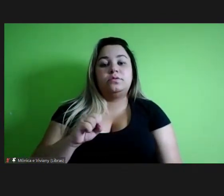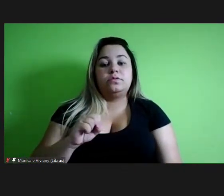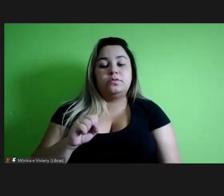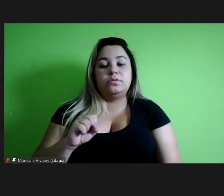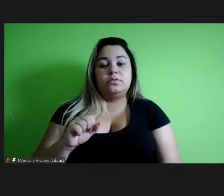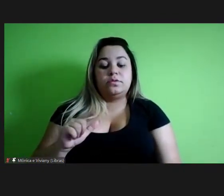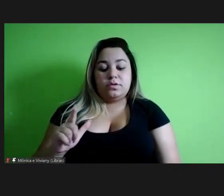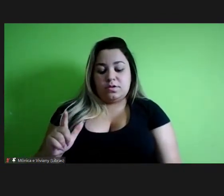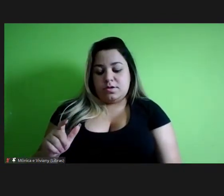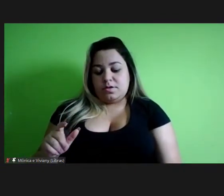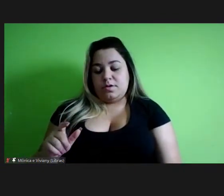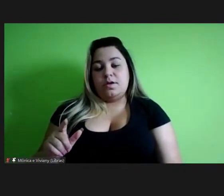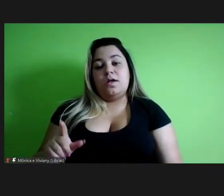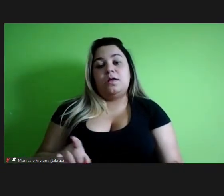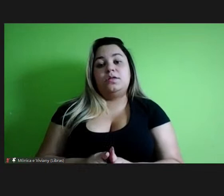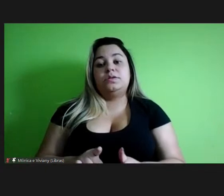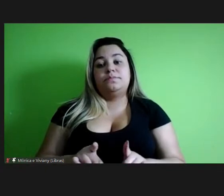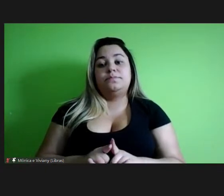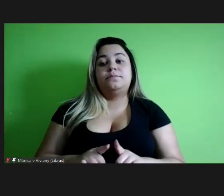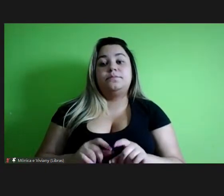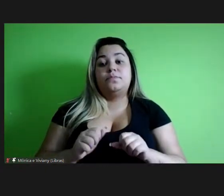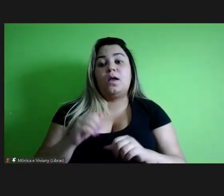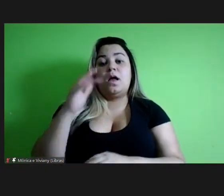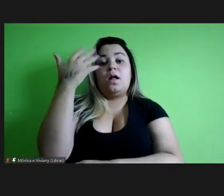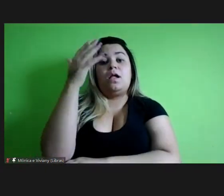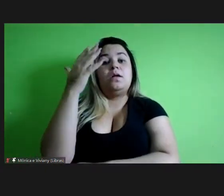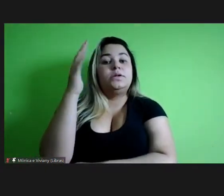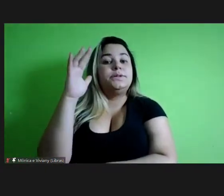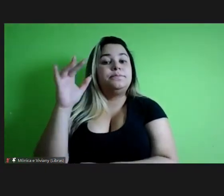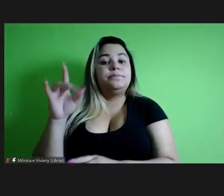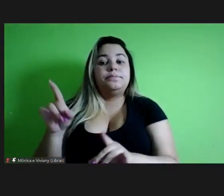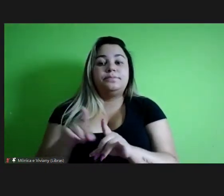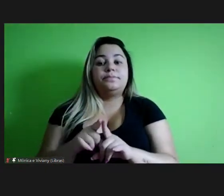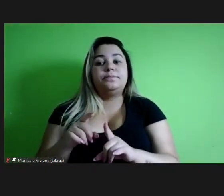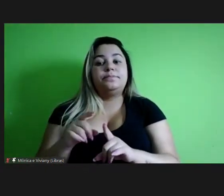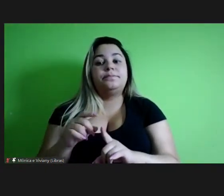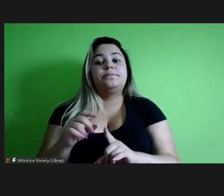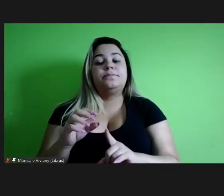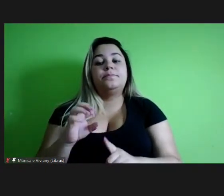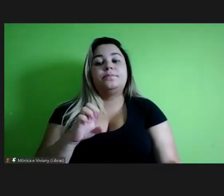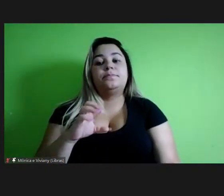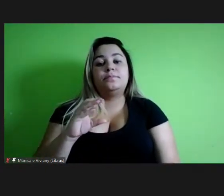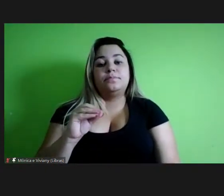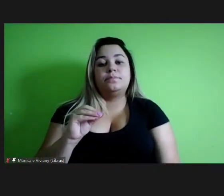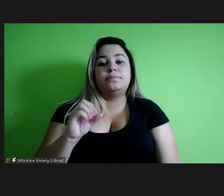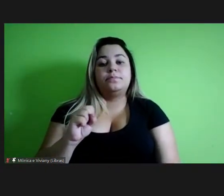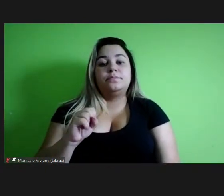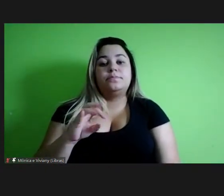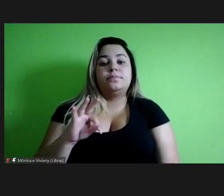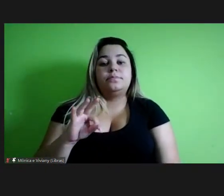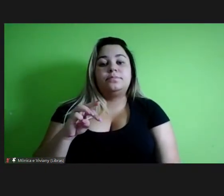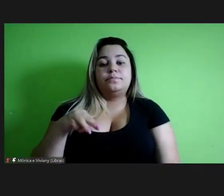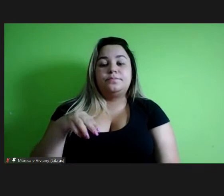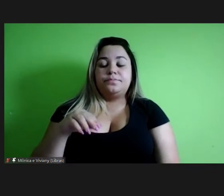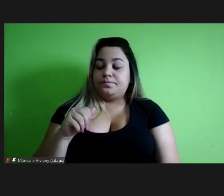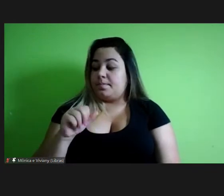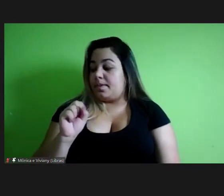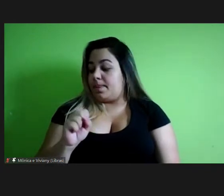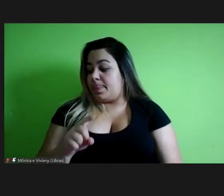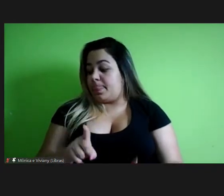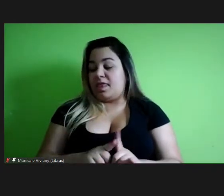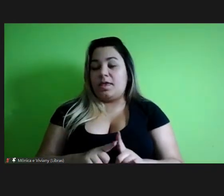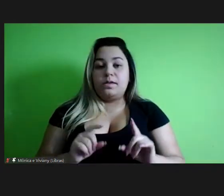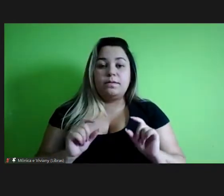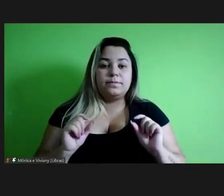complex that Mayara mentioned about the devastation of the ecosystem and